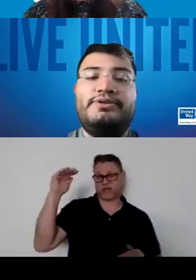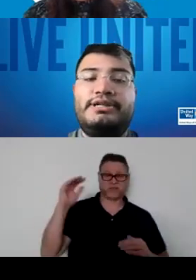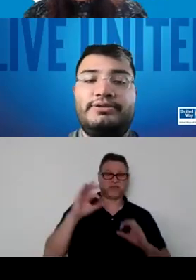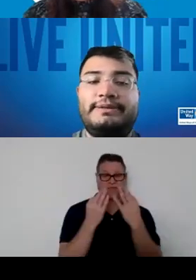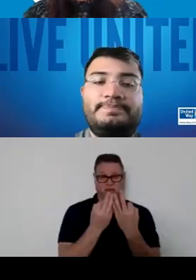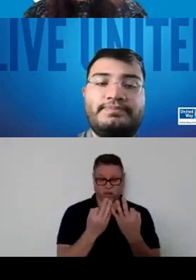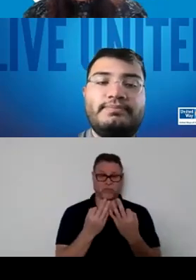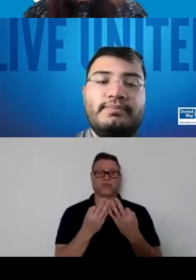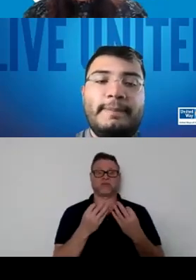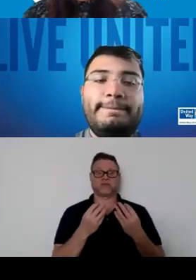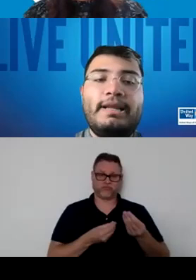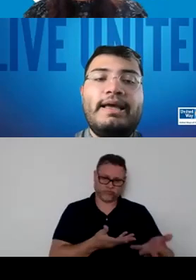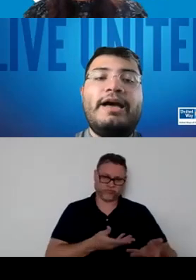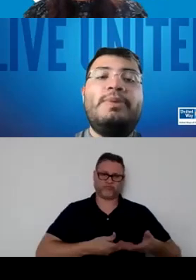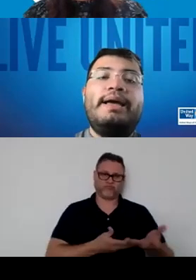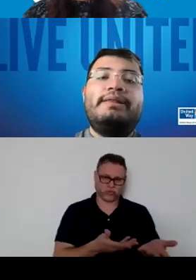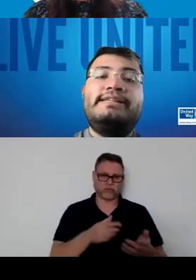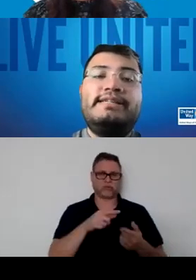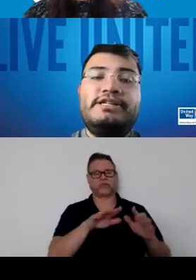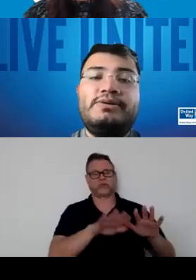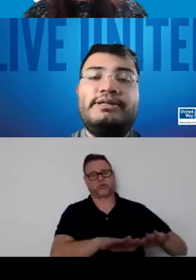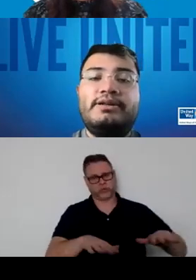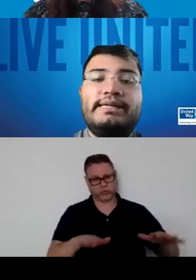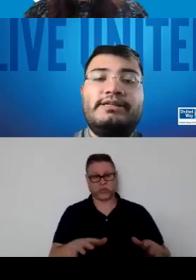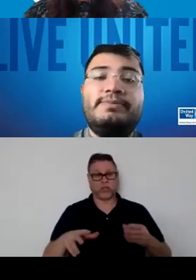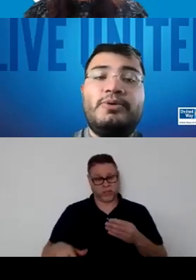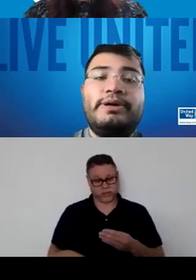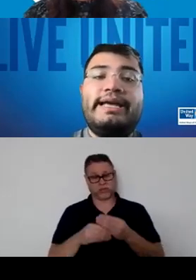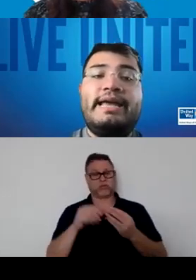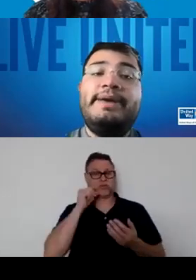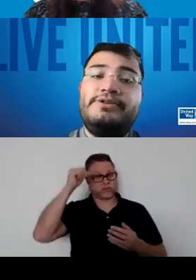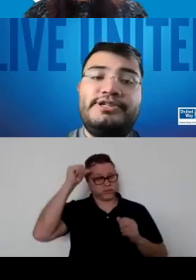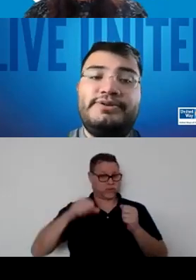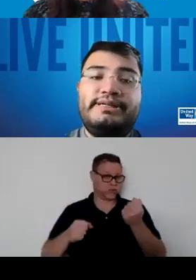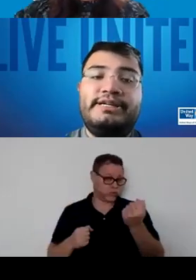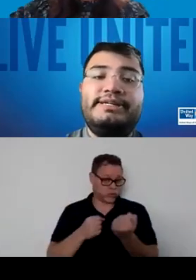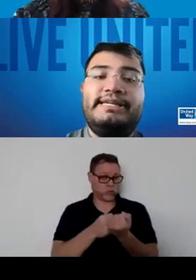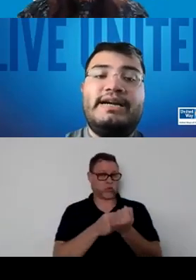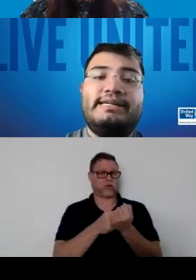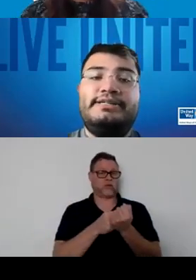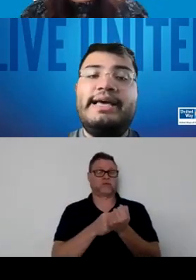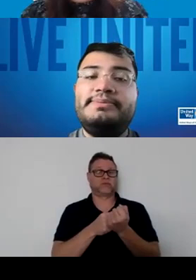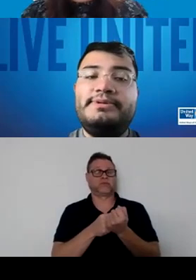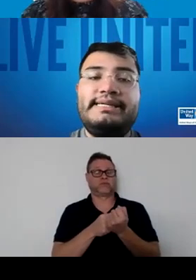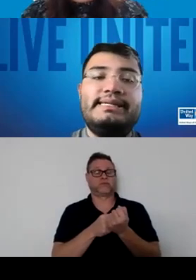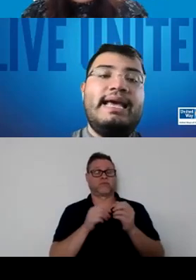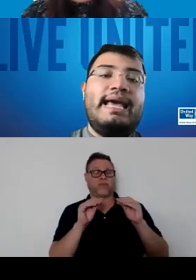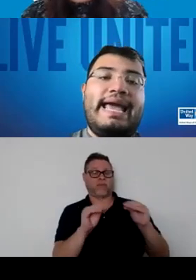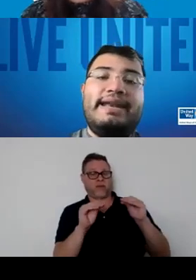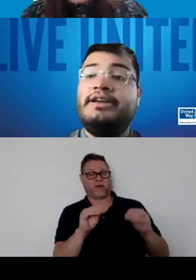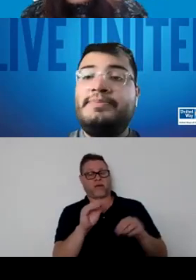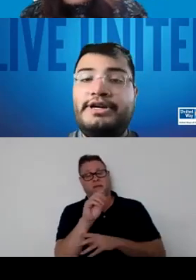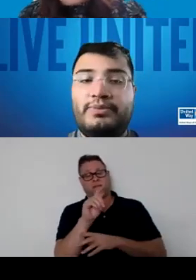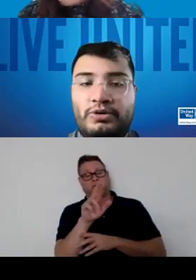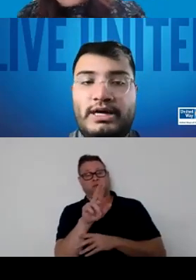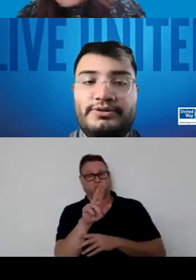to their children. Now, these additional adults can support and mentor students, increasing their access to expertise